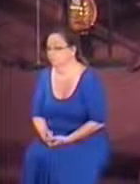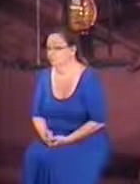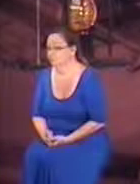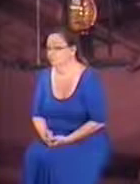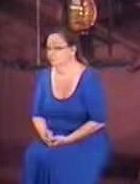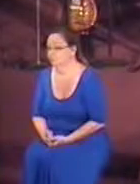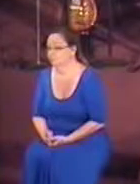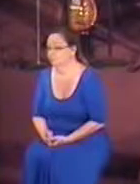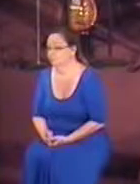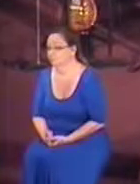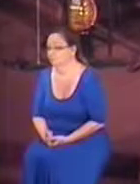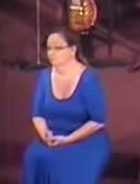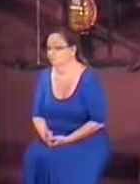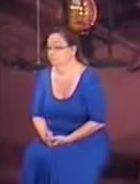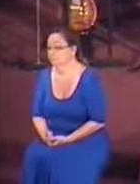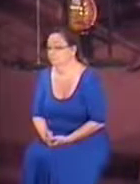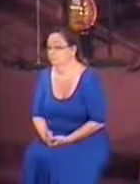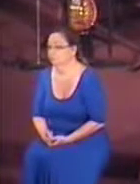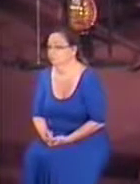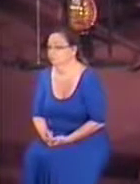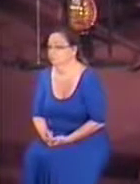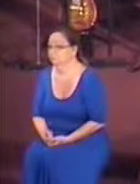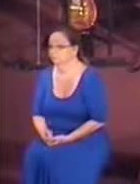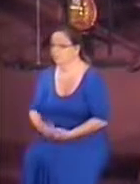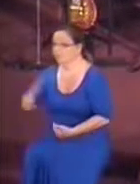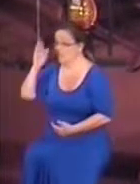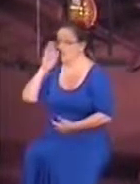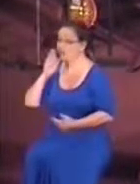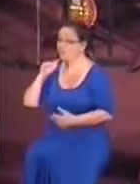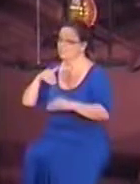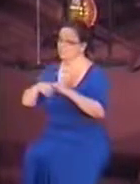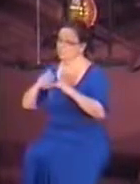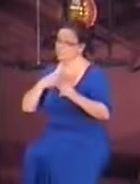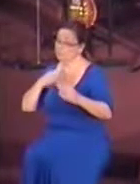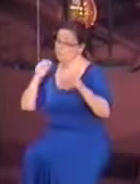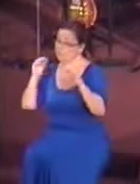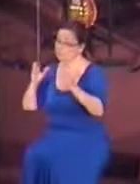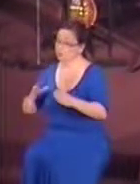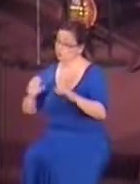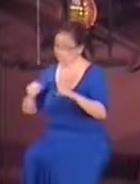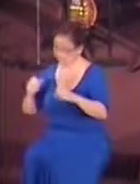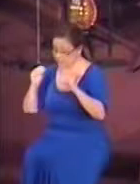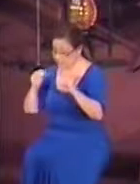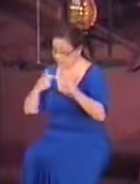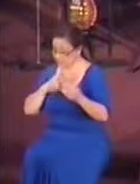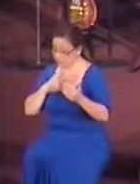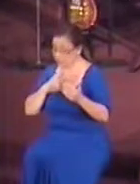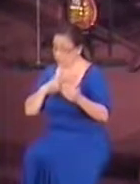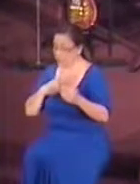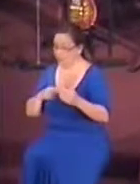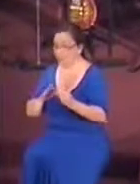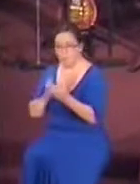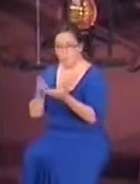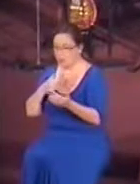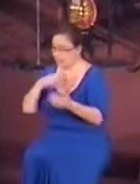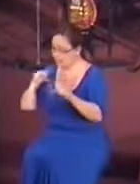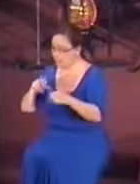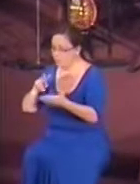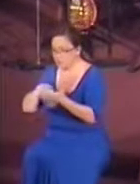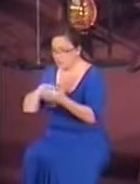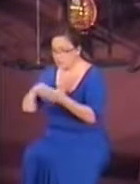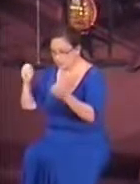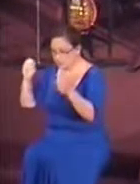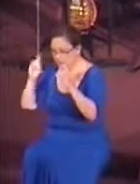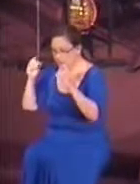and unstable in all his ways. God, send me a teacher who can teach me. Send me a book that I can read to